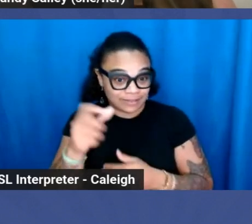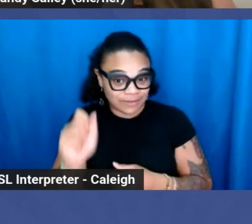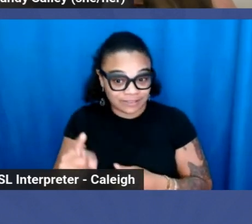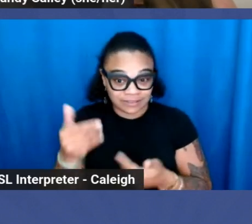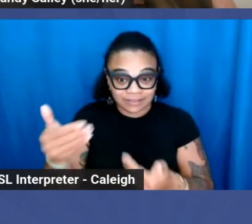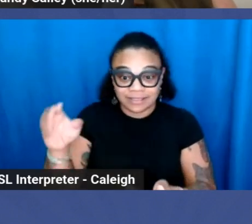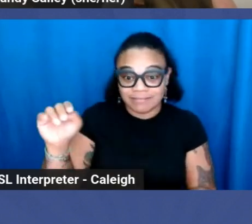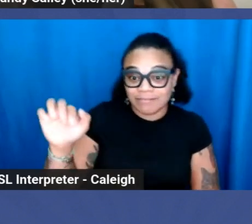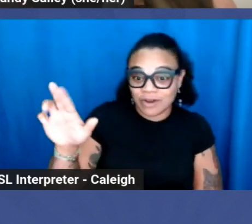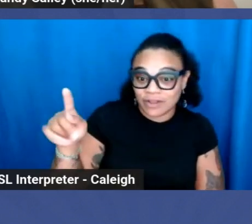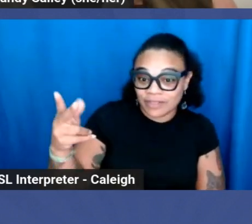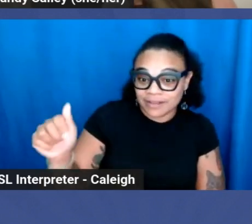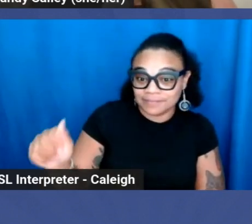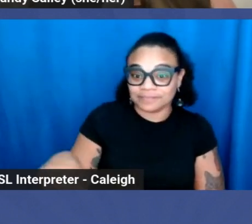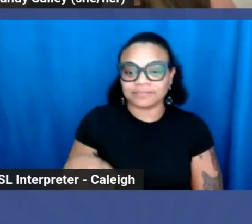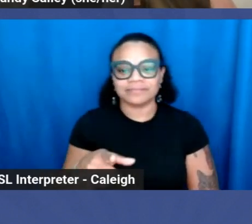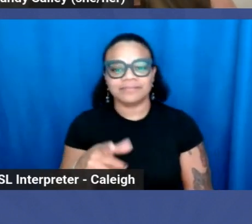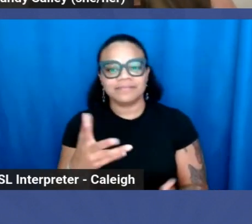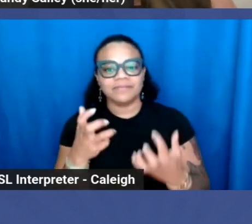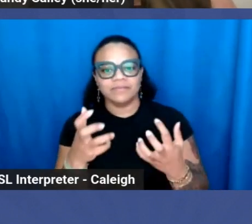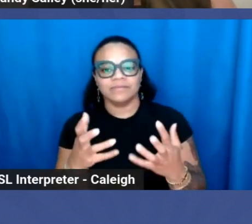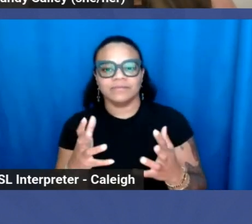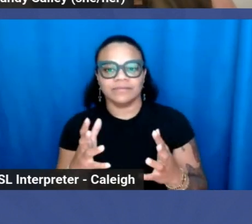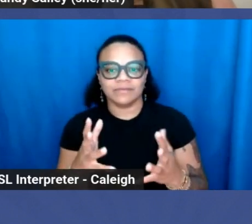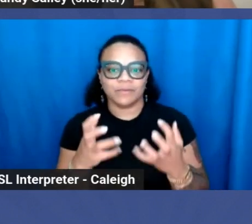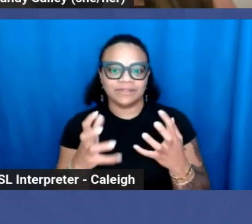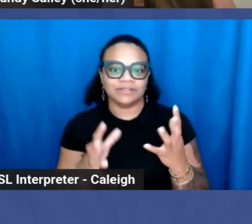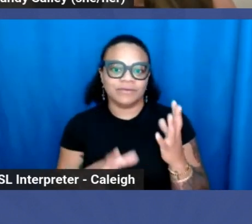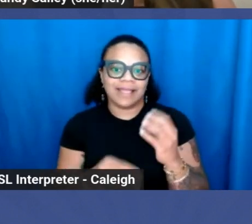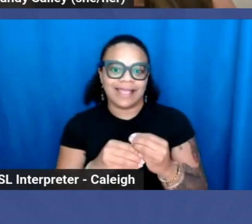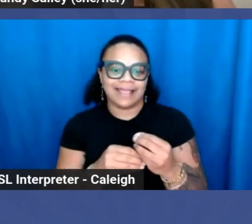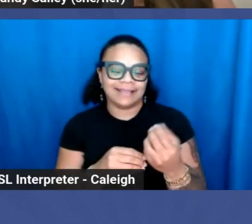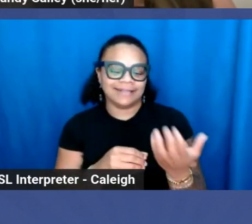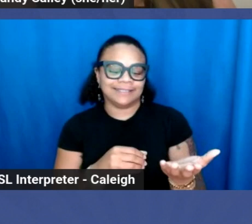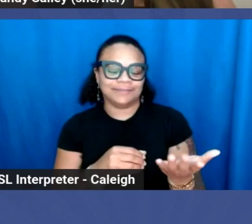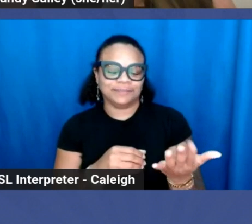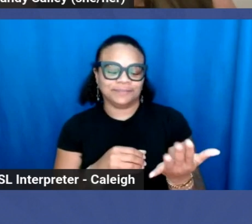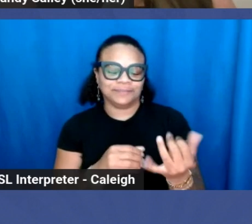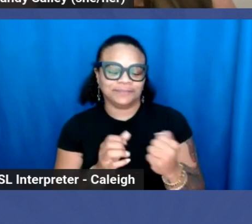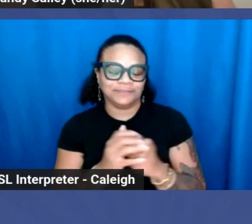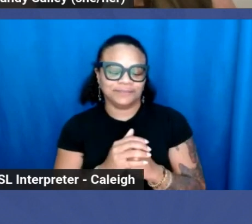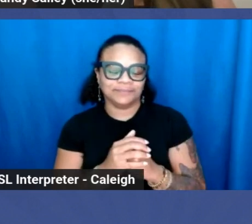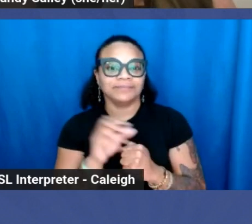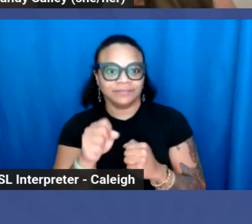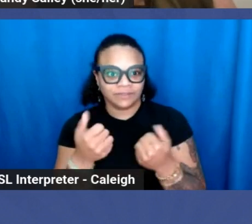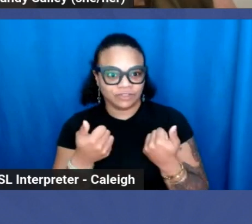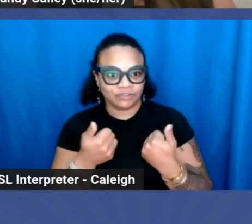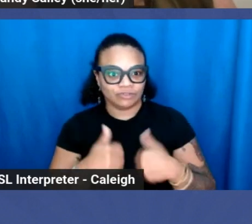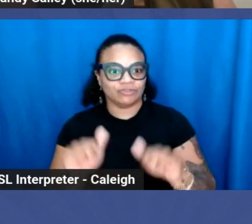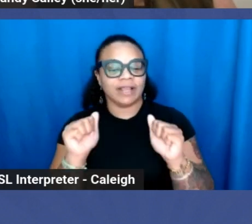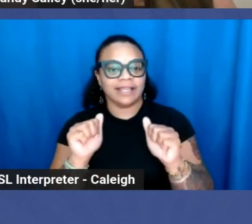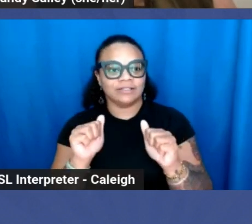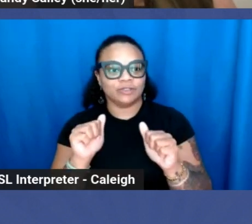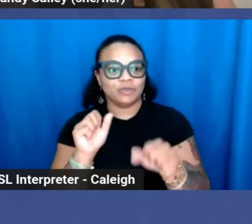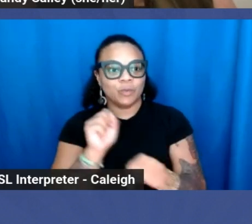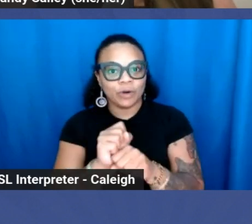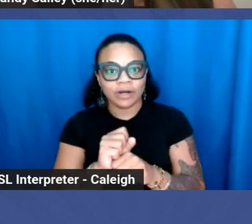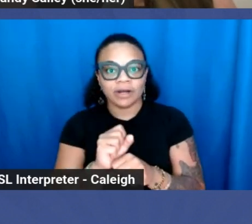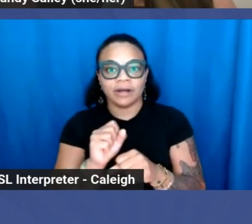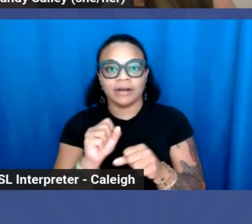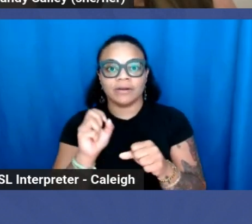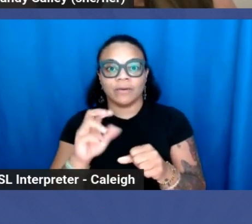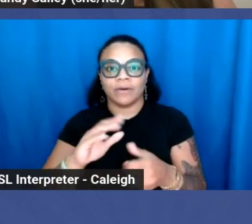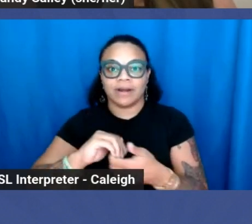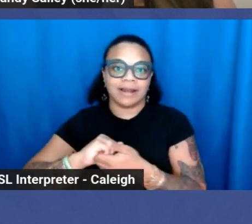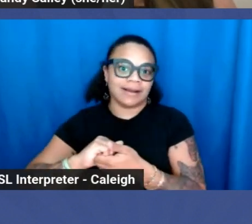Martha. I would just, to what Sarah was saying, I would, try to work or collaborate with